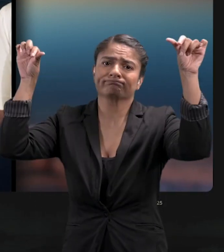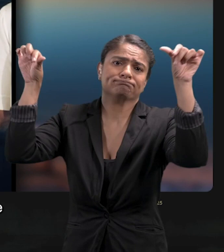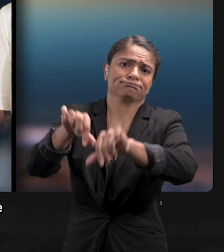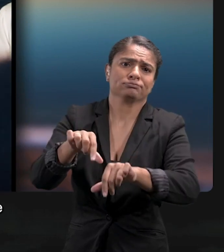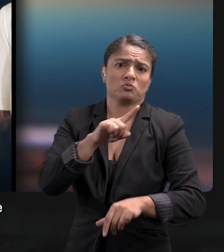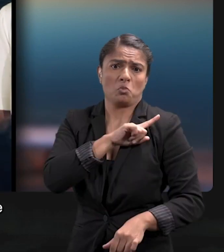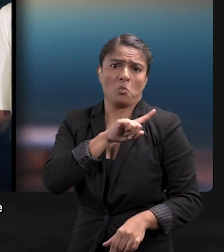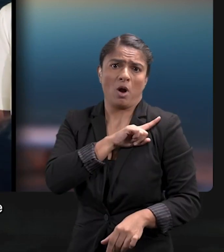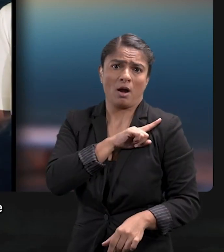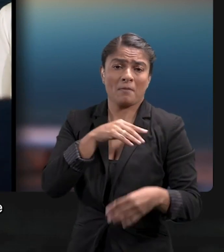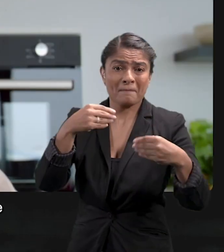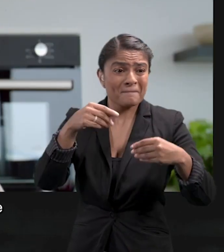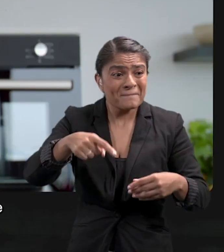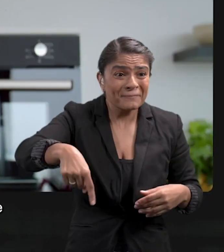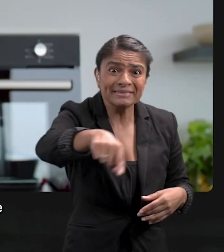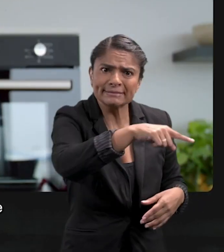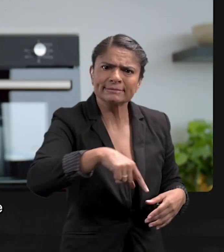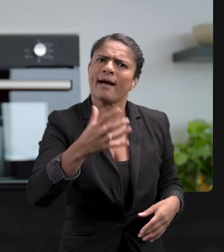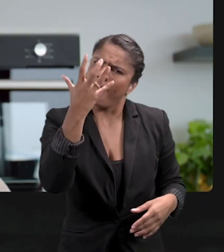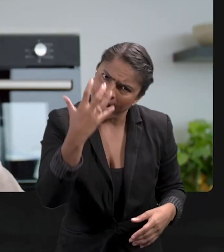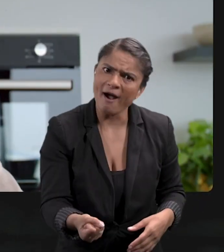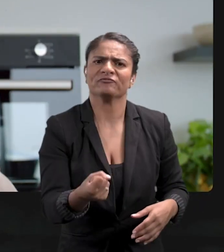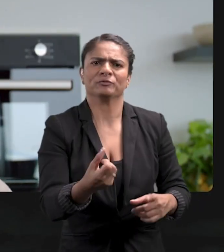have, because there are companies out there